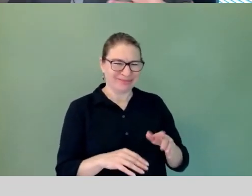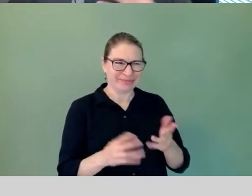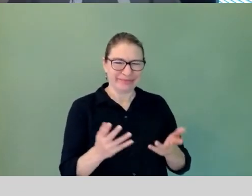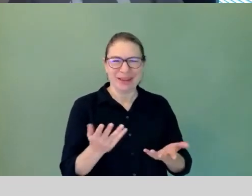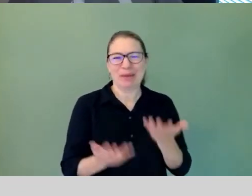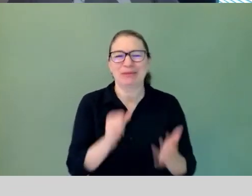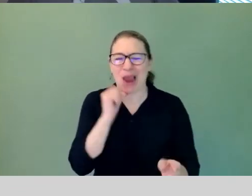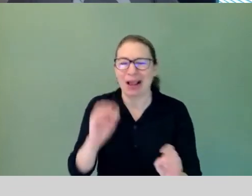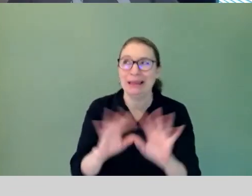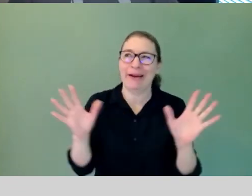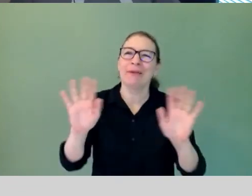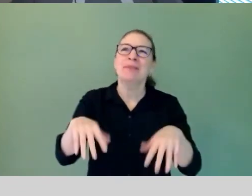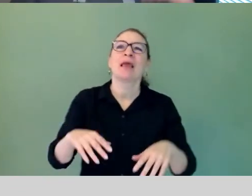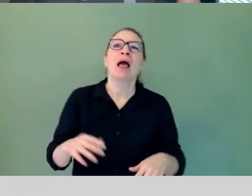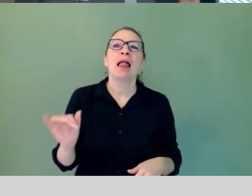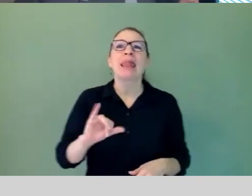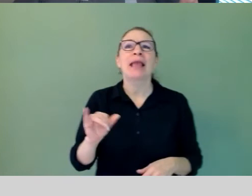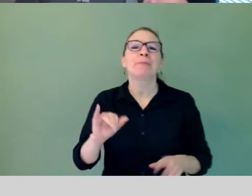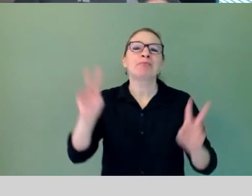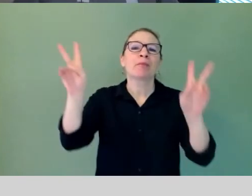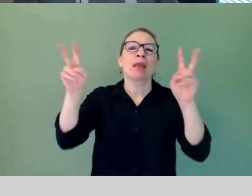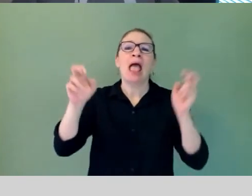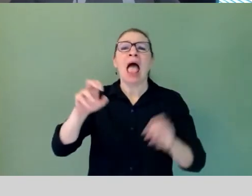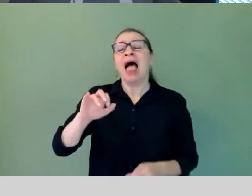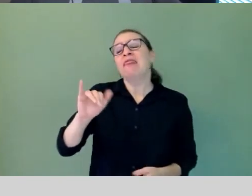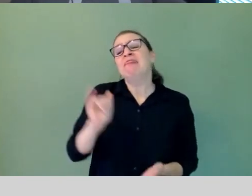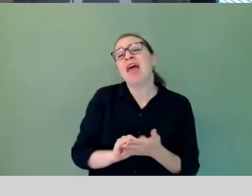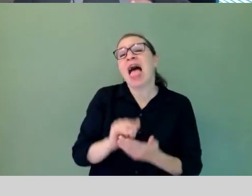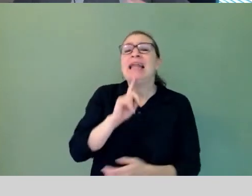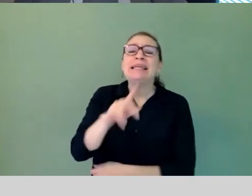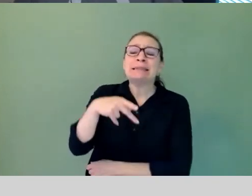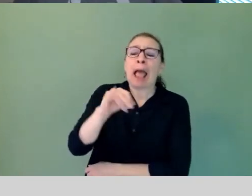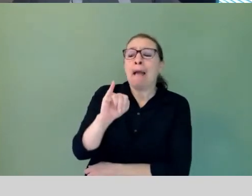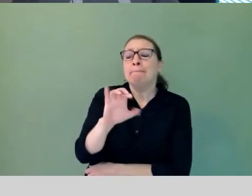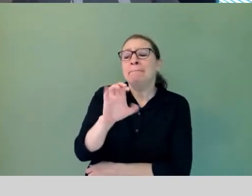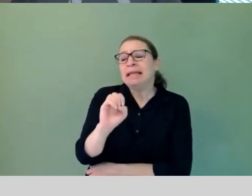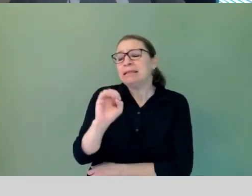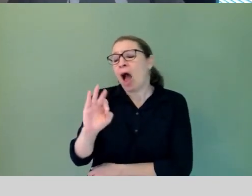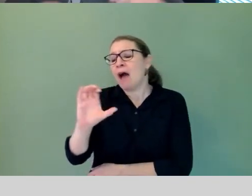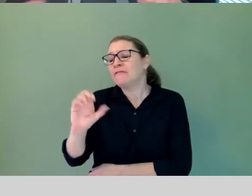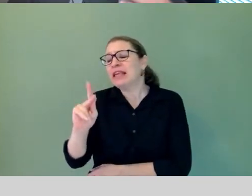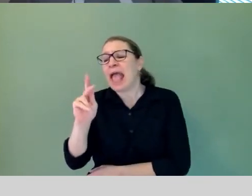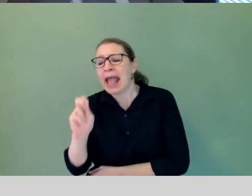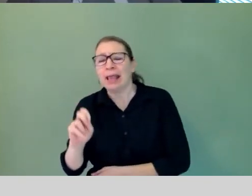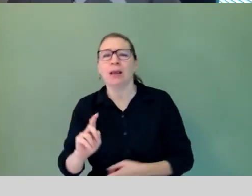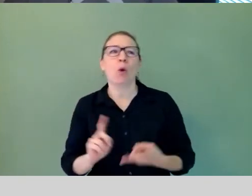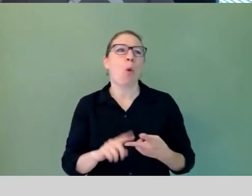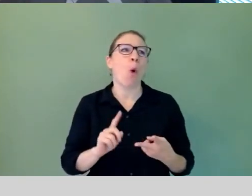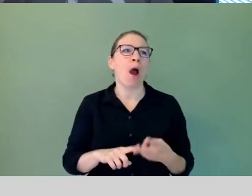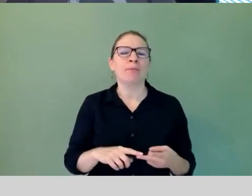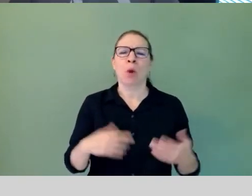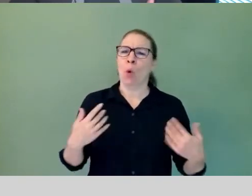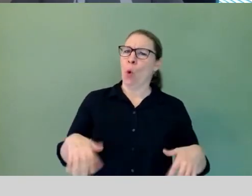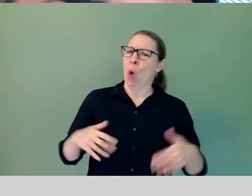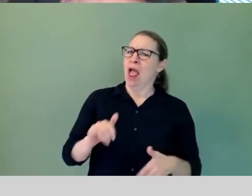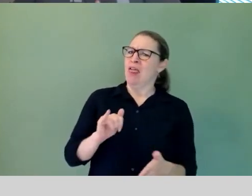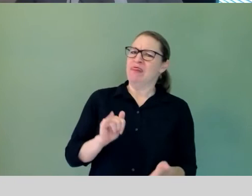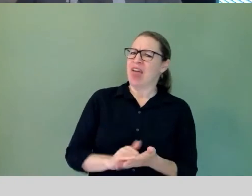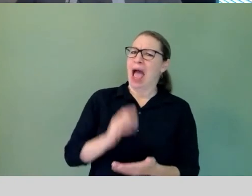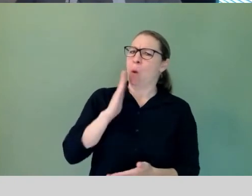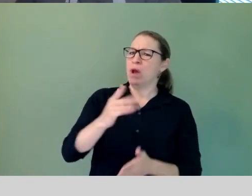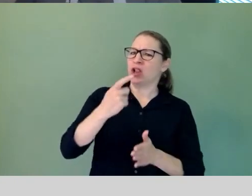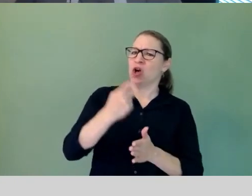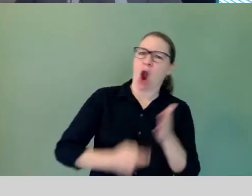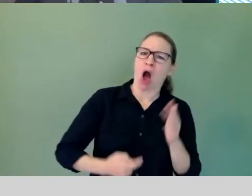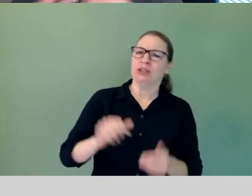things like pull out all the stops, or it's a piece of cake, or that's going to cost an arm and a leg. These are not things that